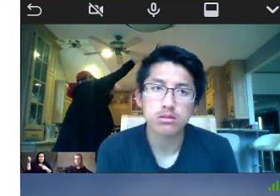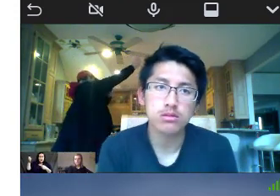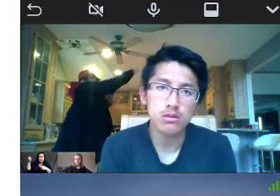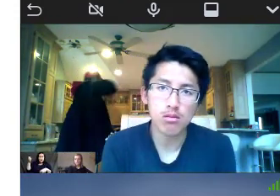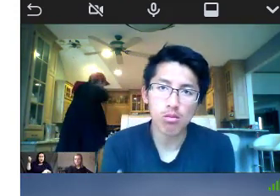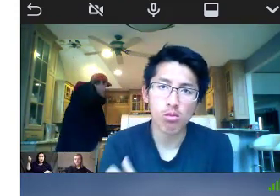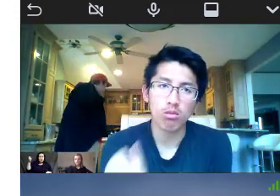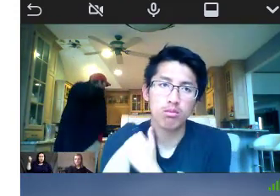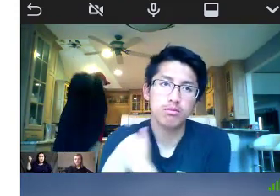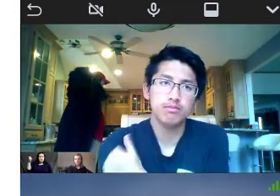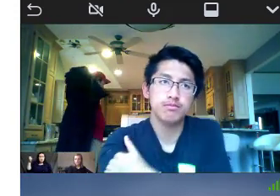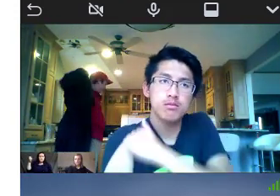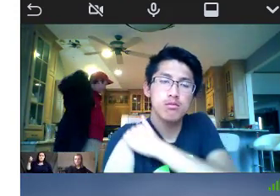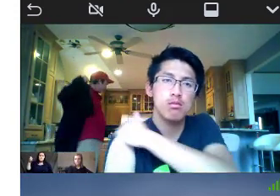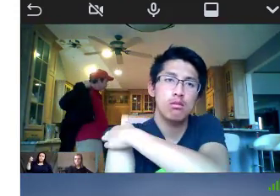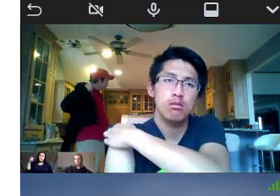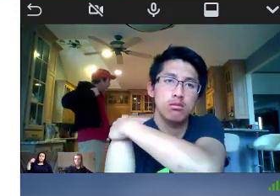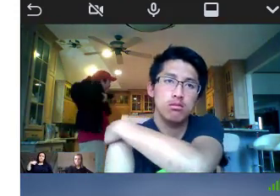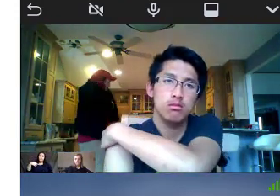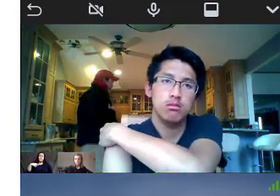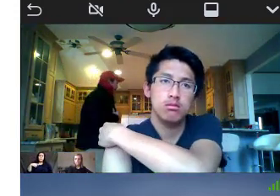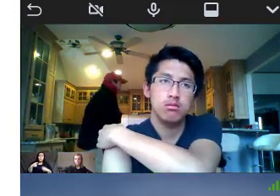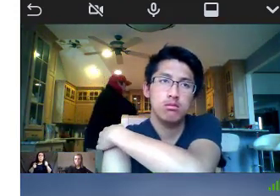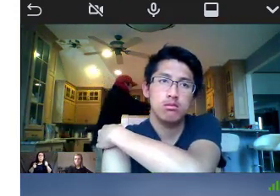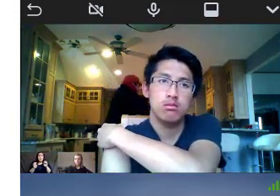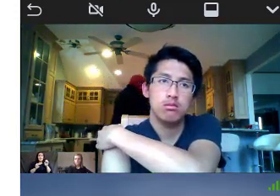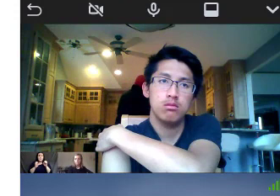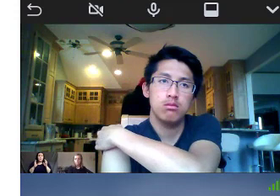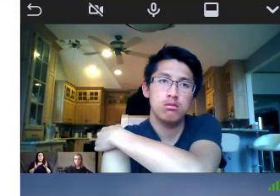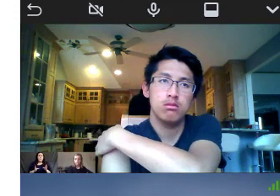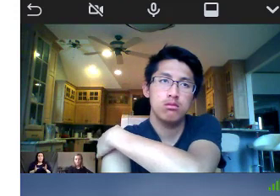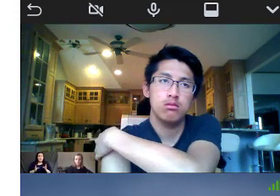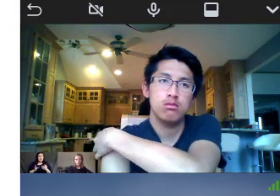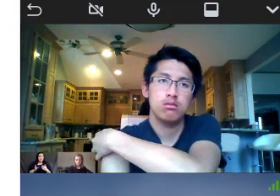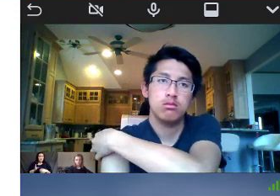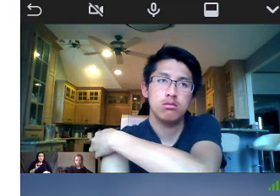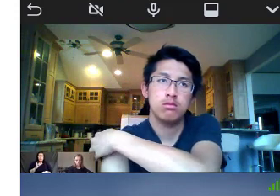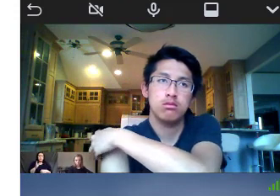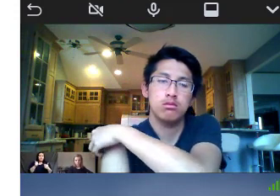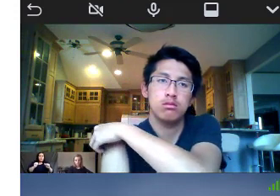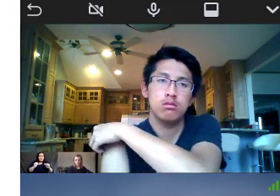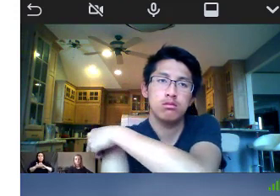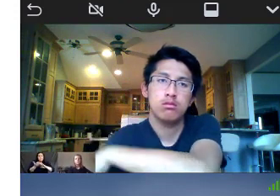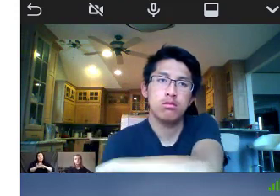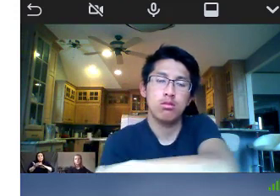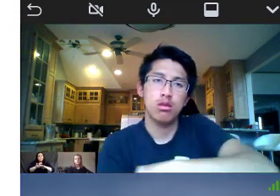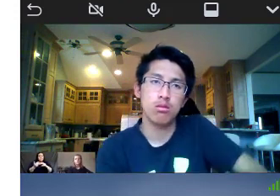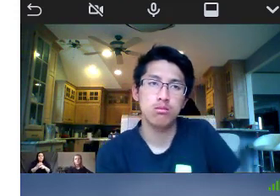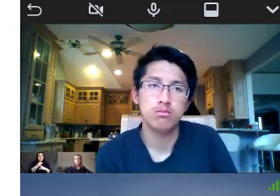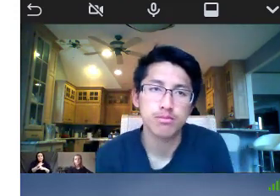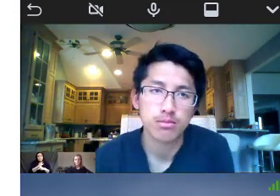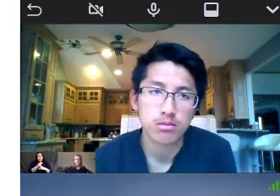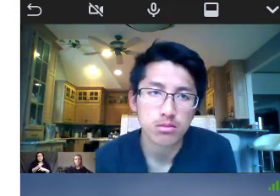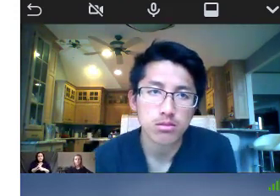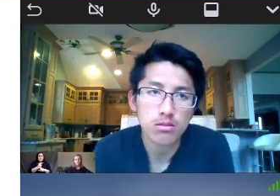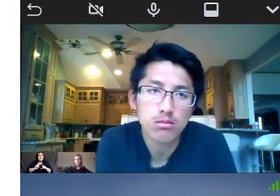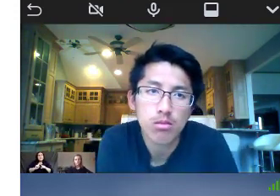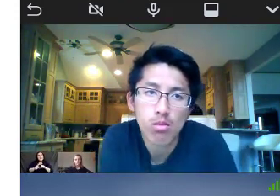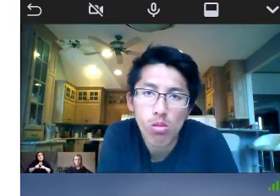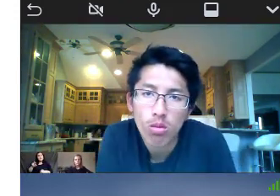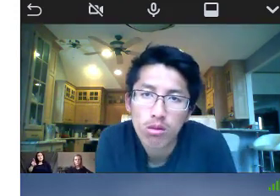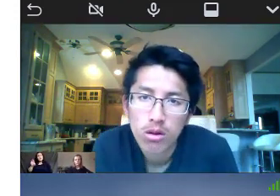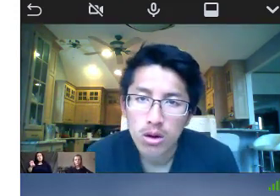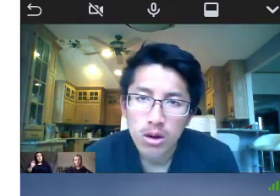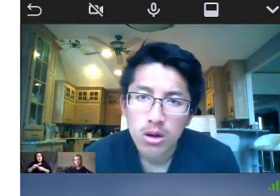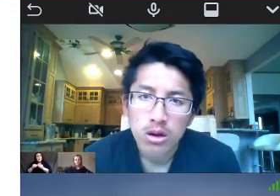happens is experimentalists run through a whole bunch of different cases that have different Reynolds numbers and different Prandtl numbers, and they just fit